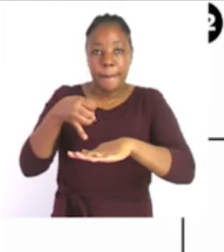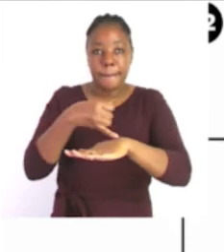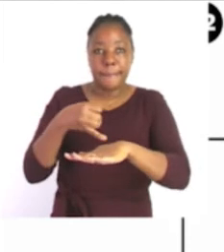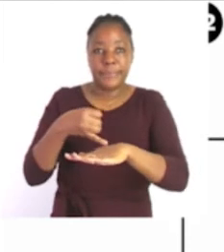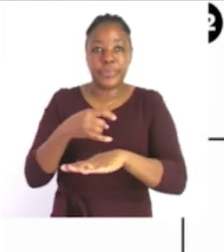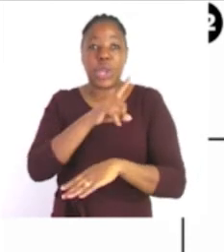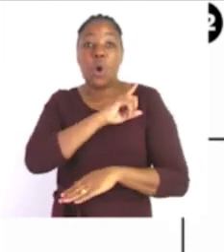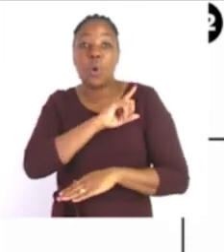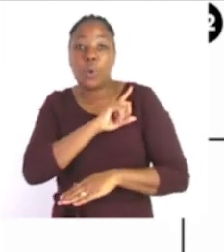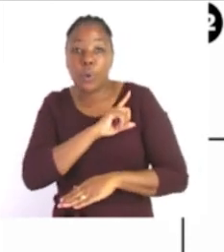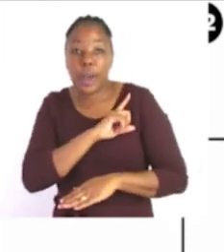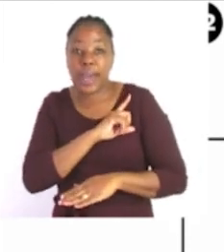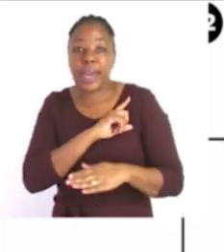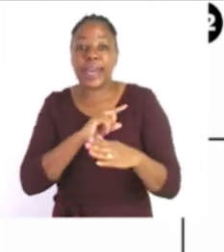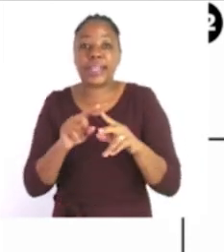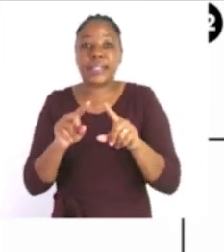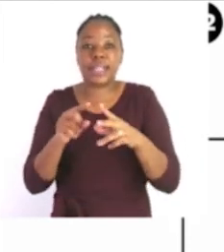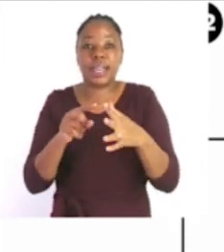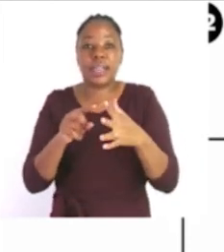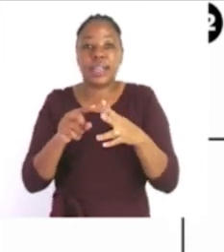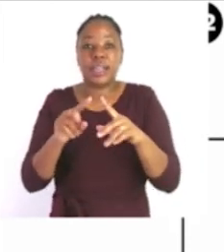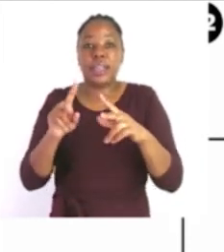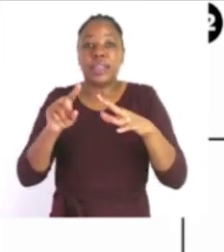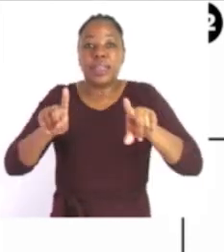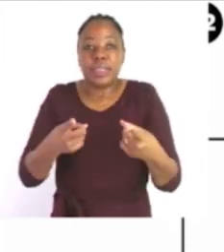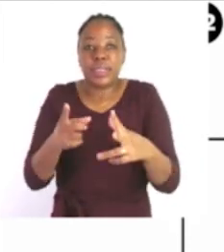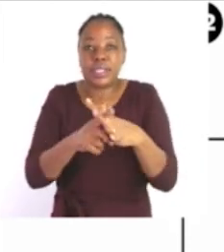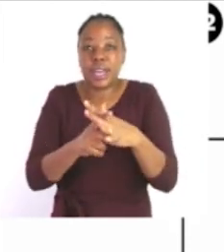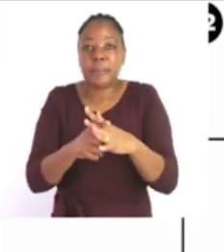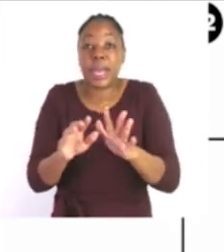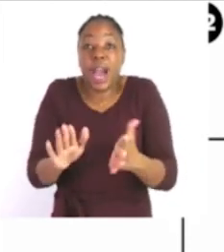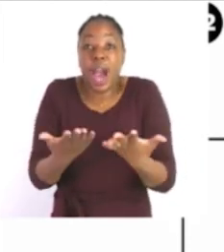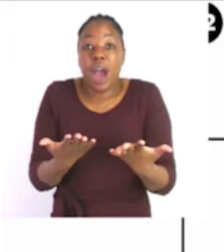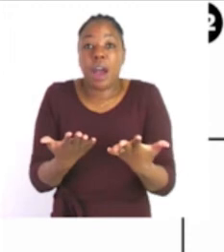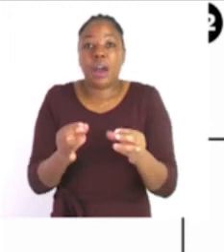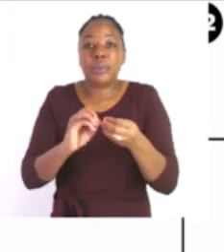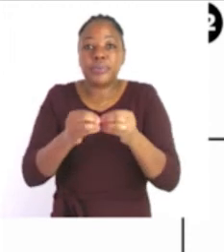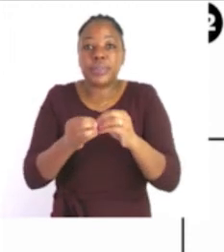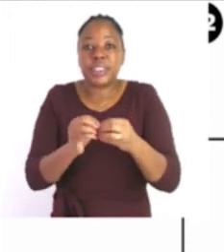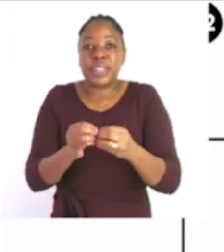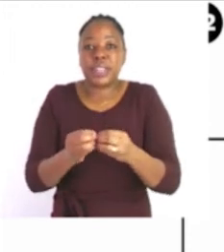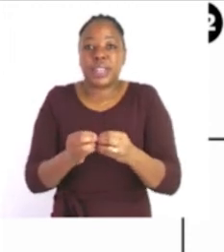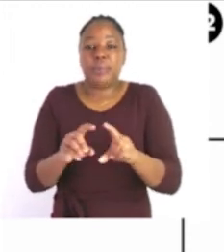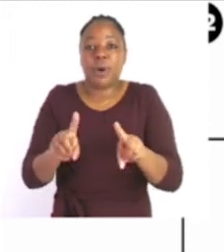the reason something happened? And how is a number or the way something is